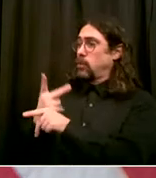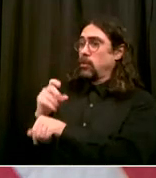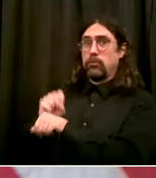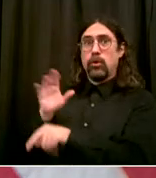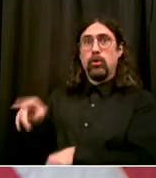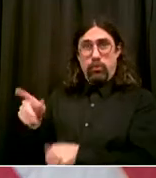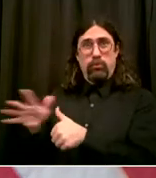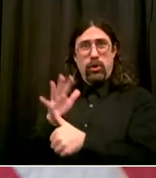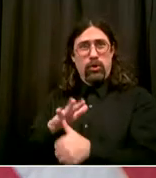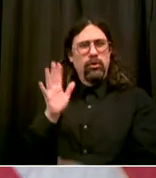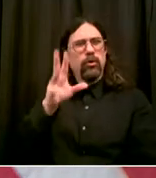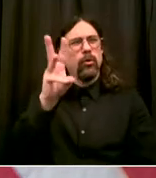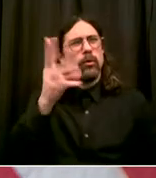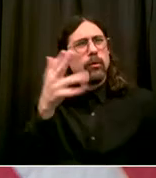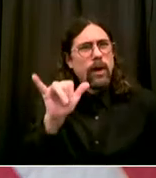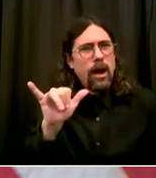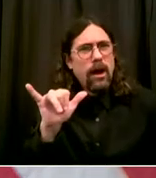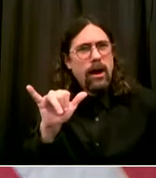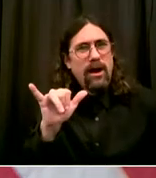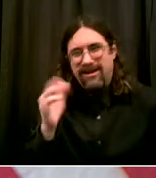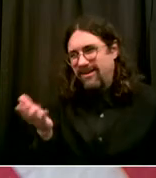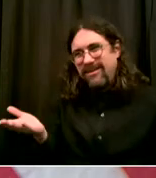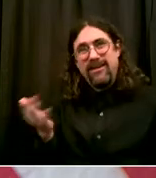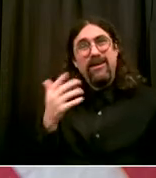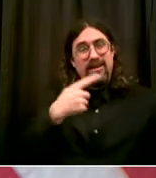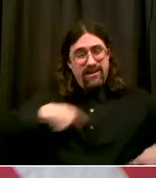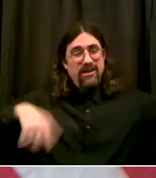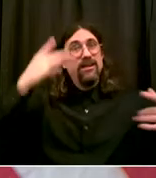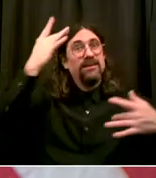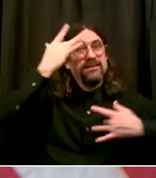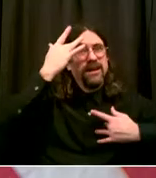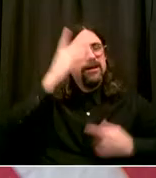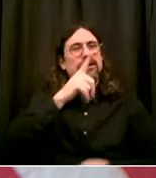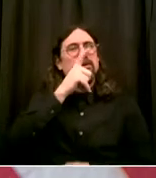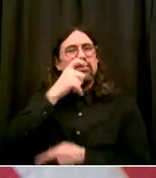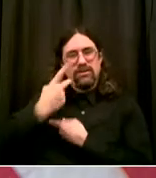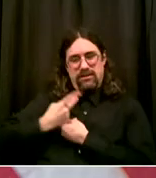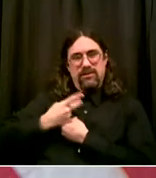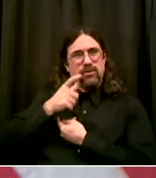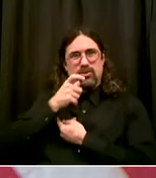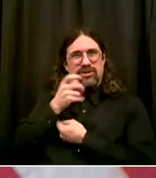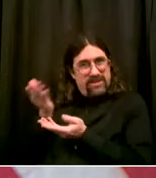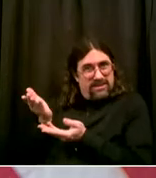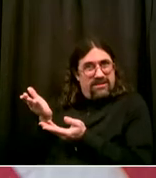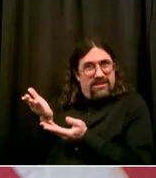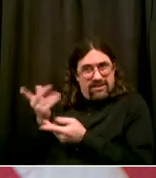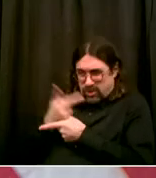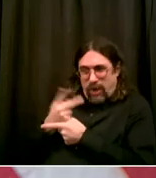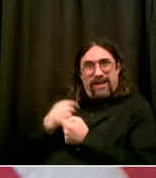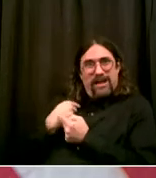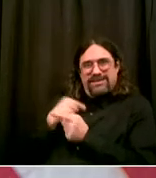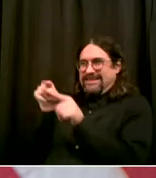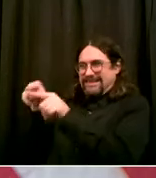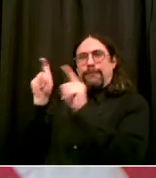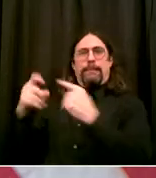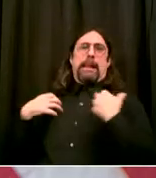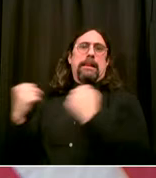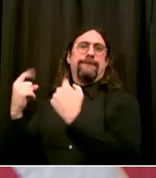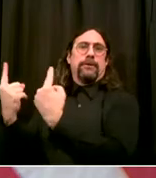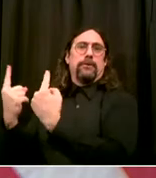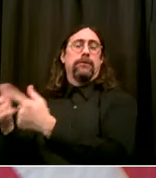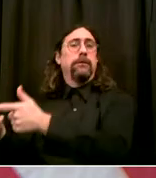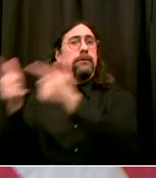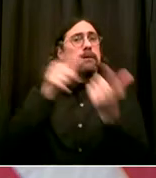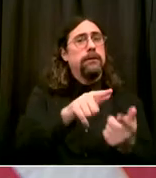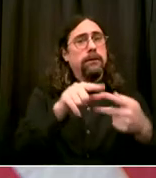think about where their turn is in line. The state will have some additional requirements with respect